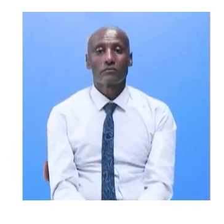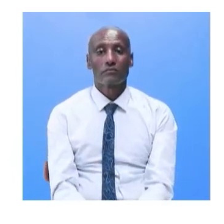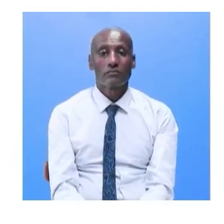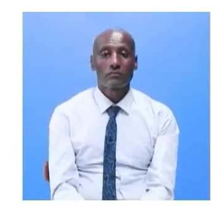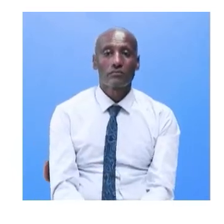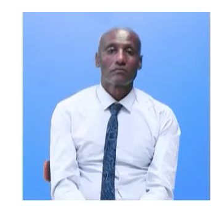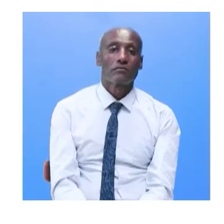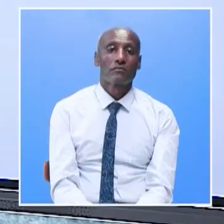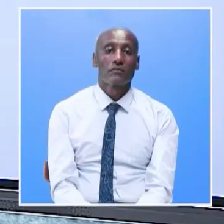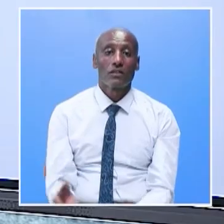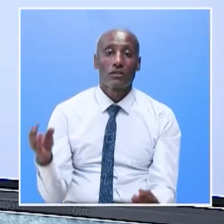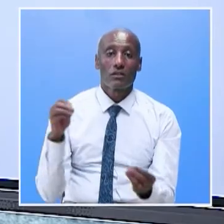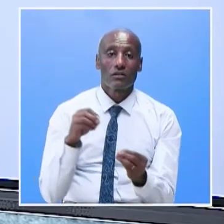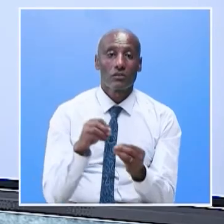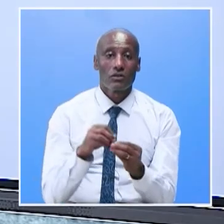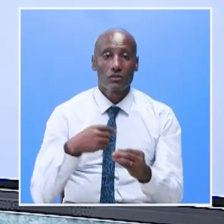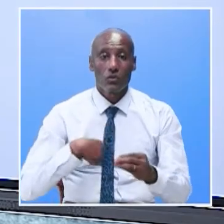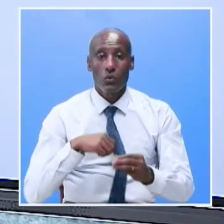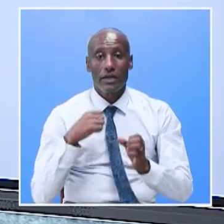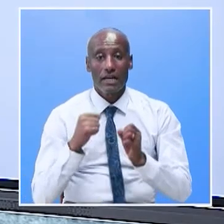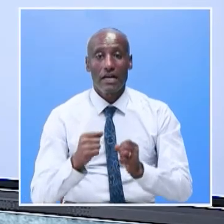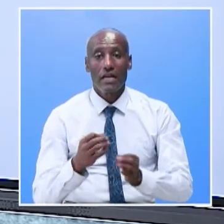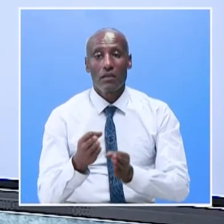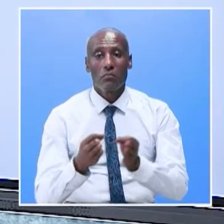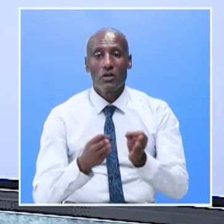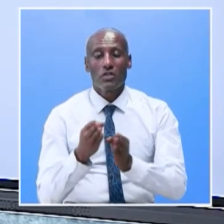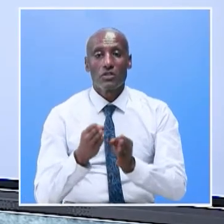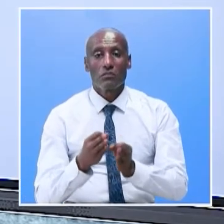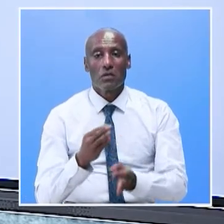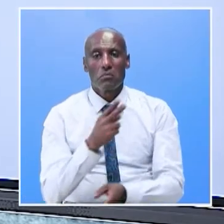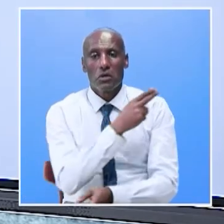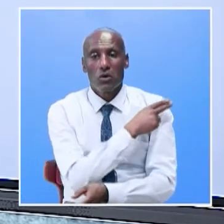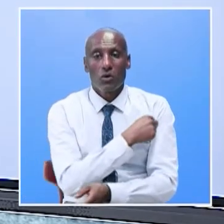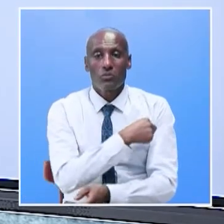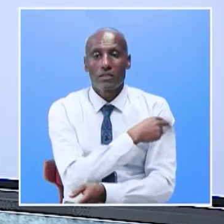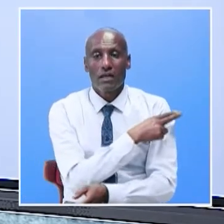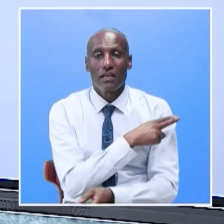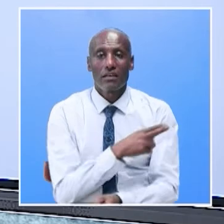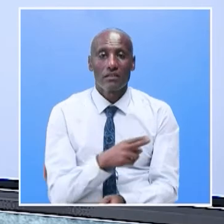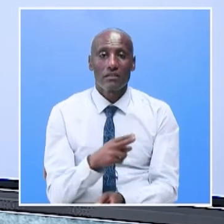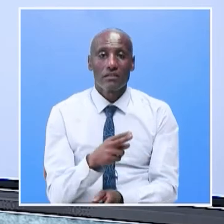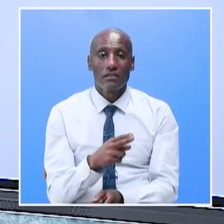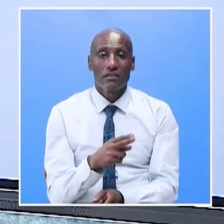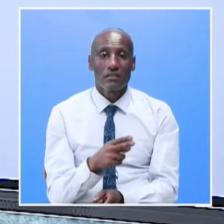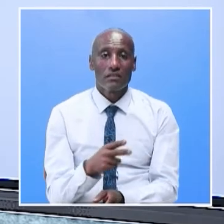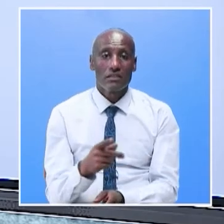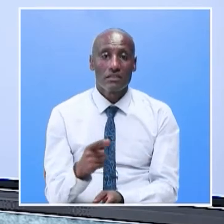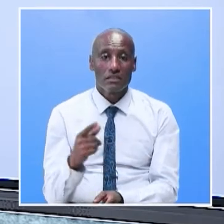and also we can mention specific hospital, just make it